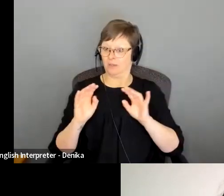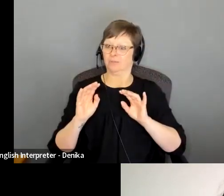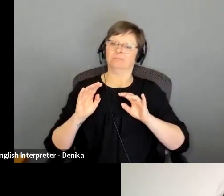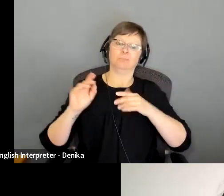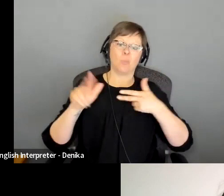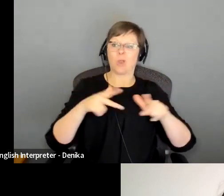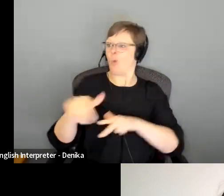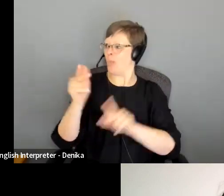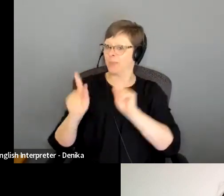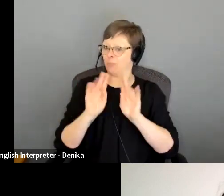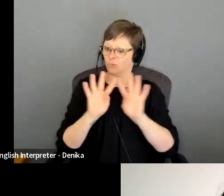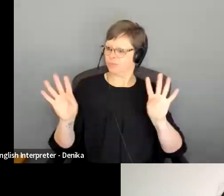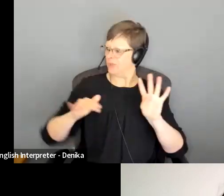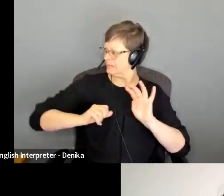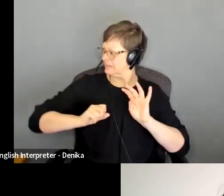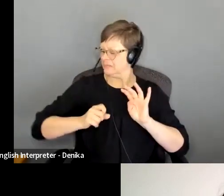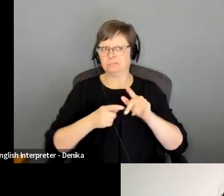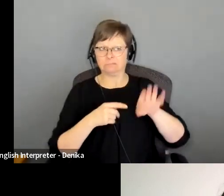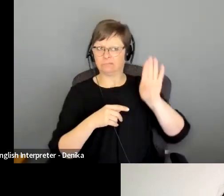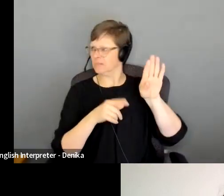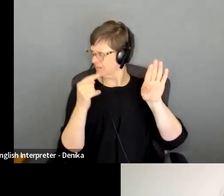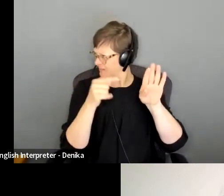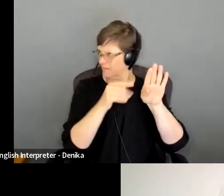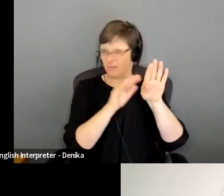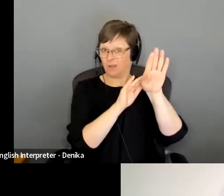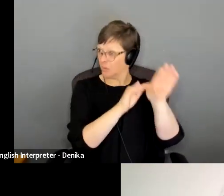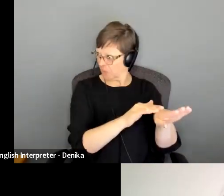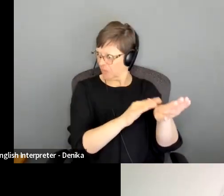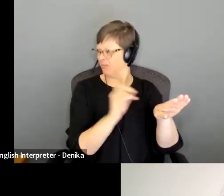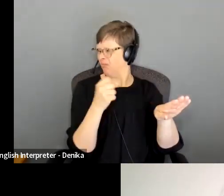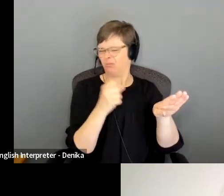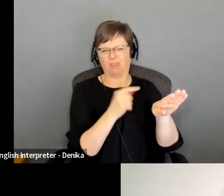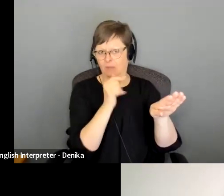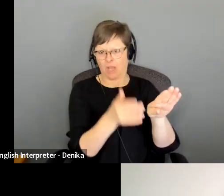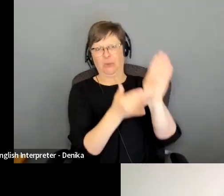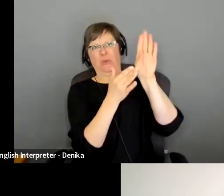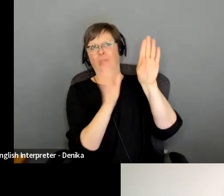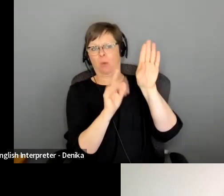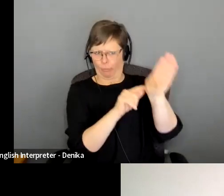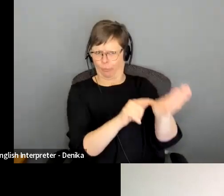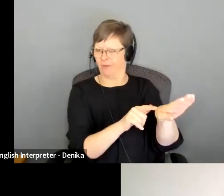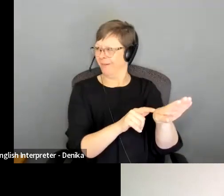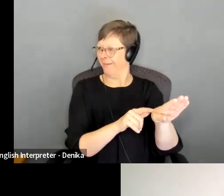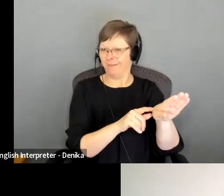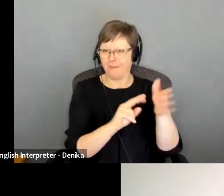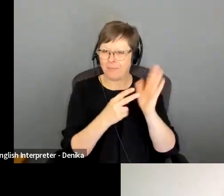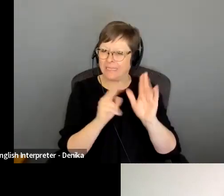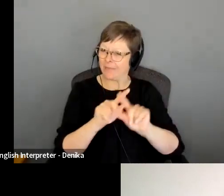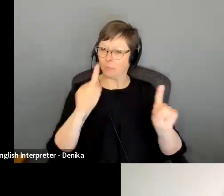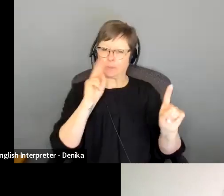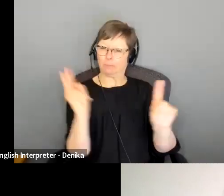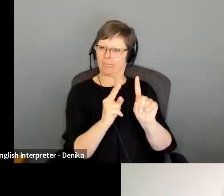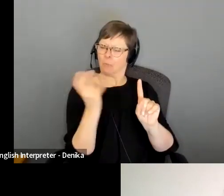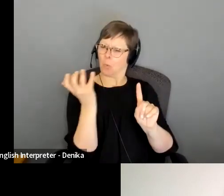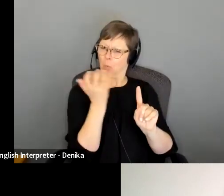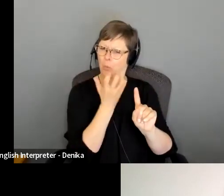people, consistently would see the hill as less steep. So I think that does speak to us feeling like when we, where